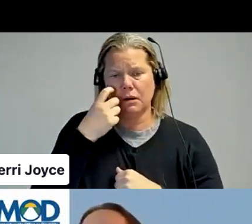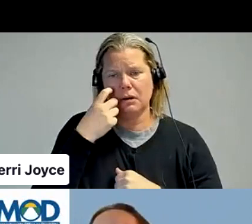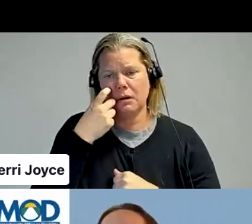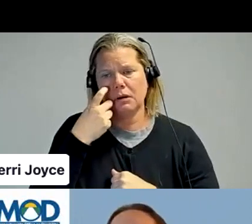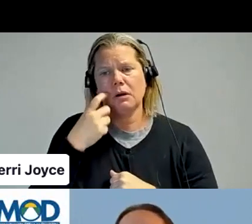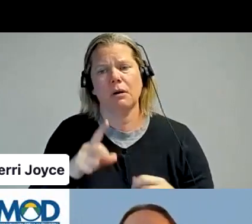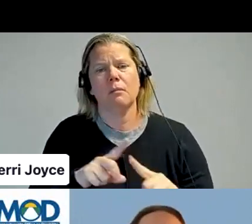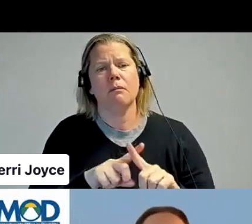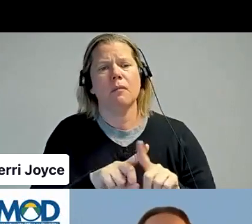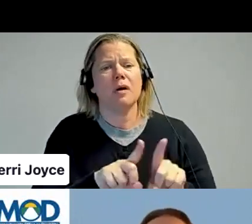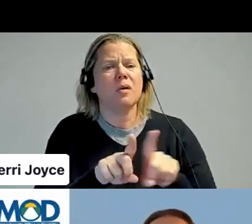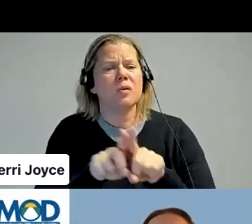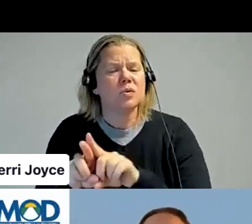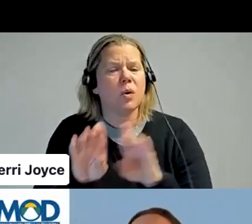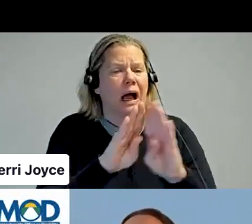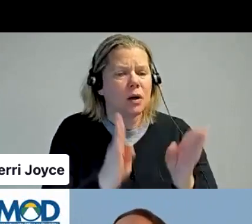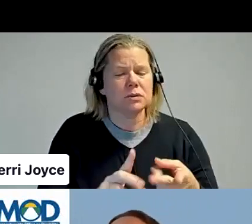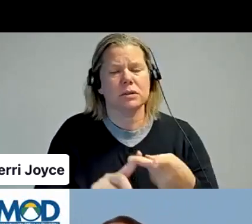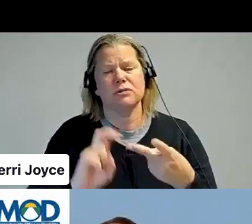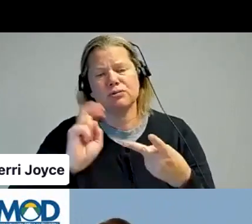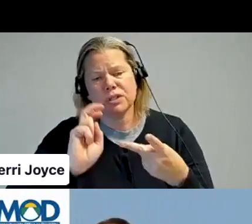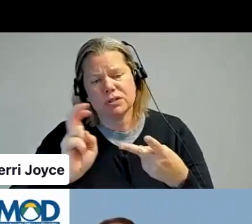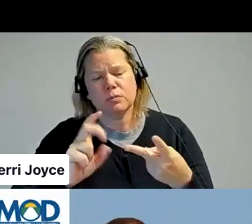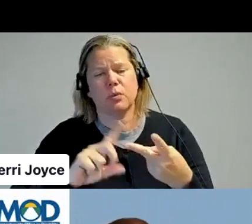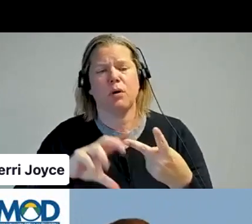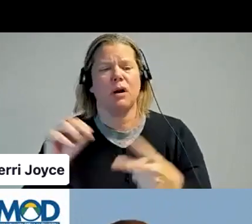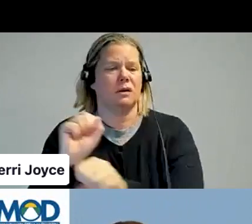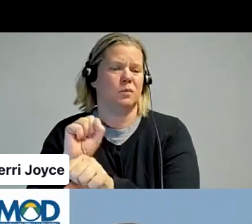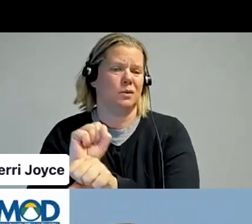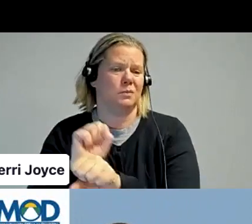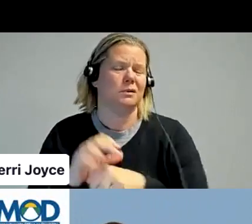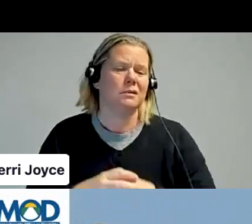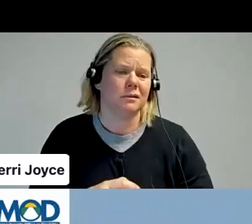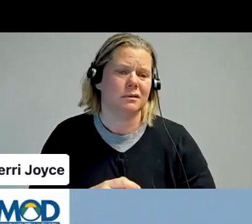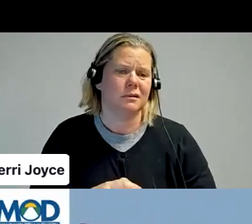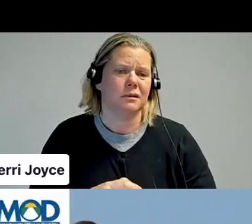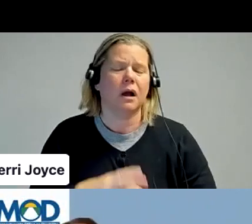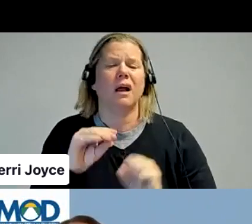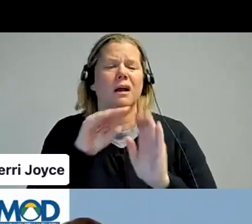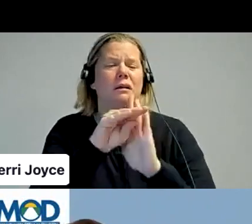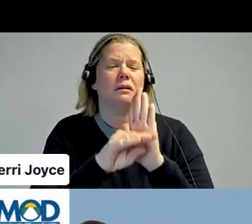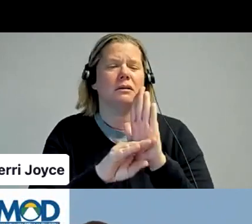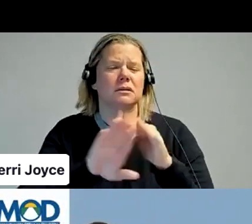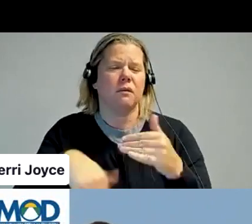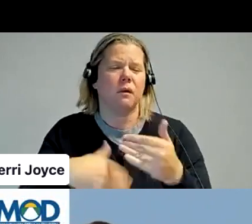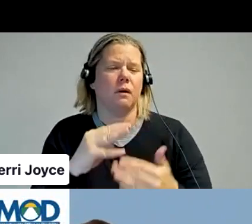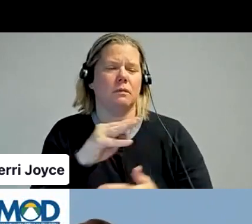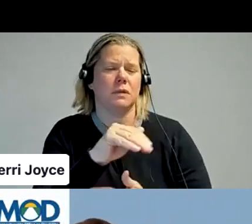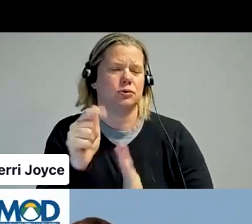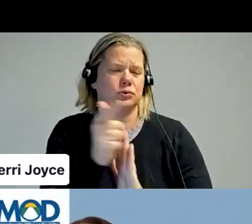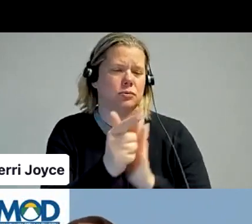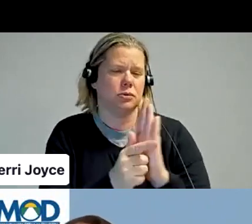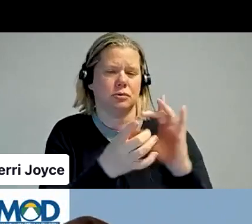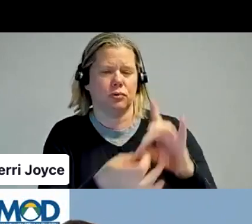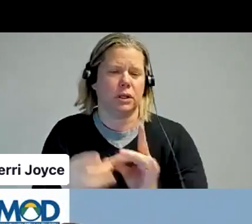also housing, transport, and employment. And there's a list of all of the Massachusetts laws